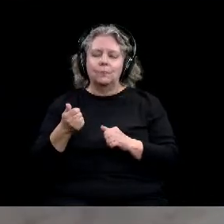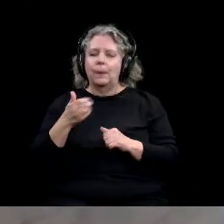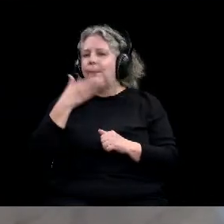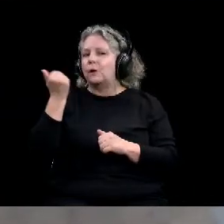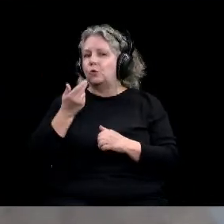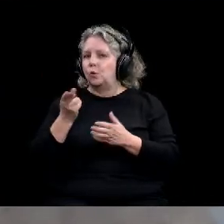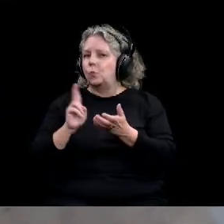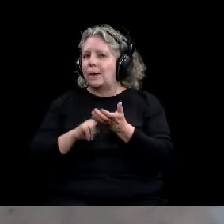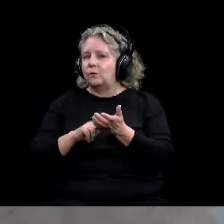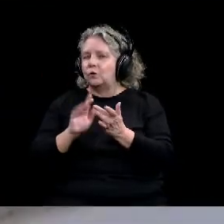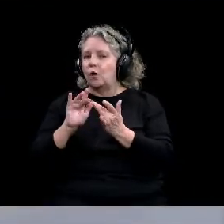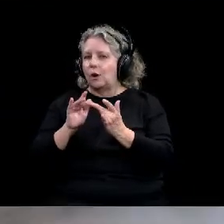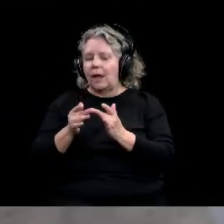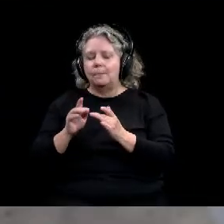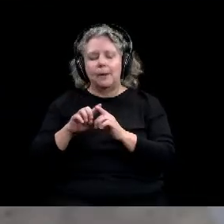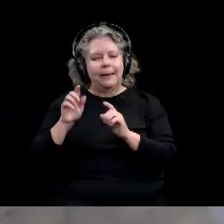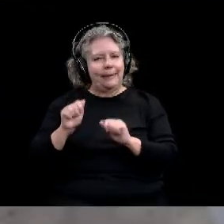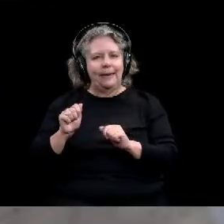it.